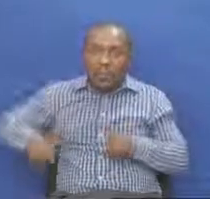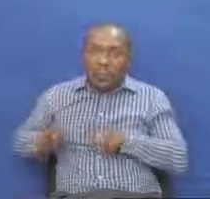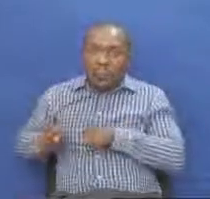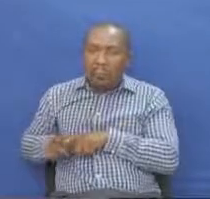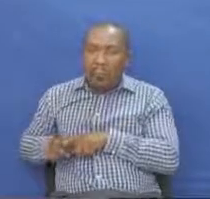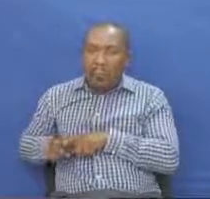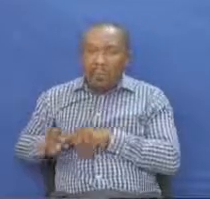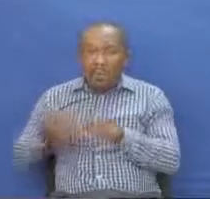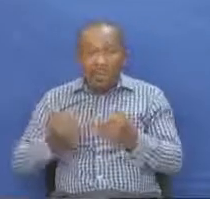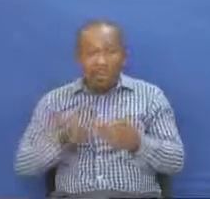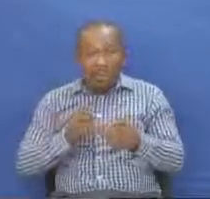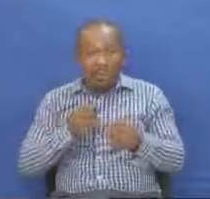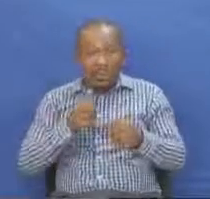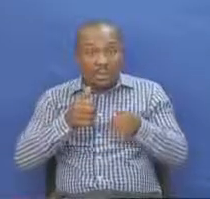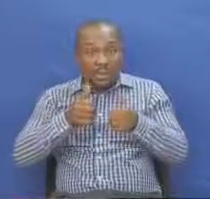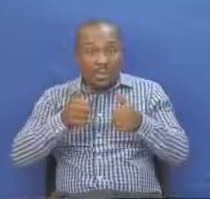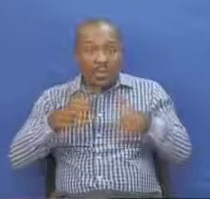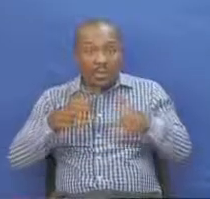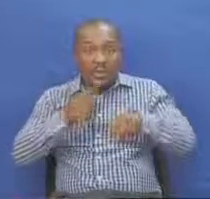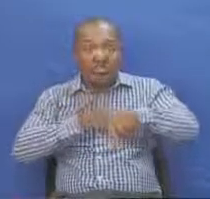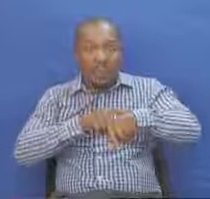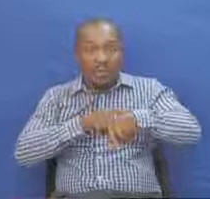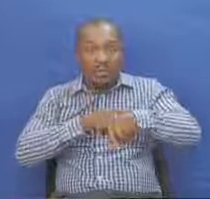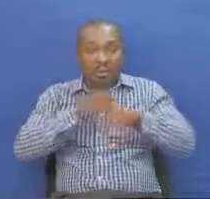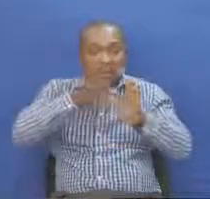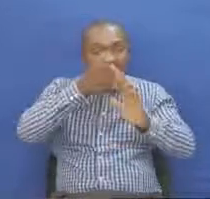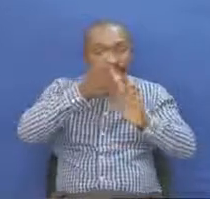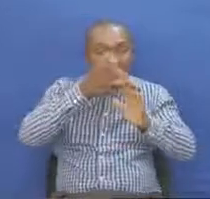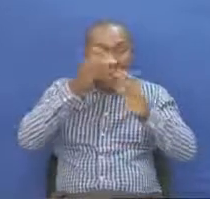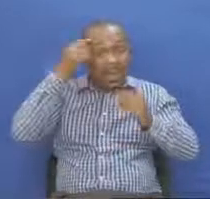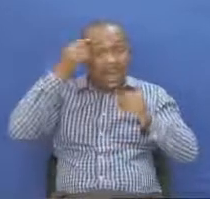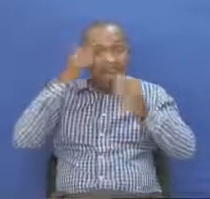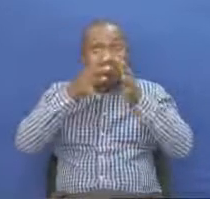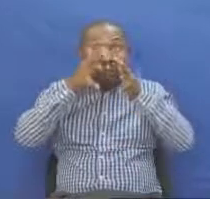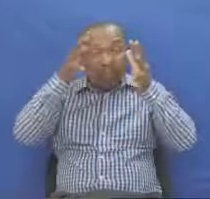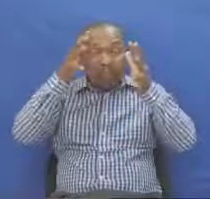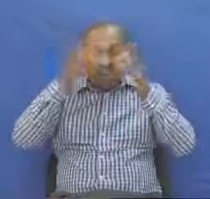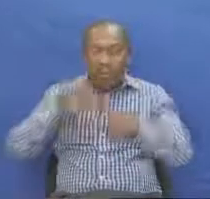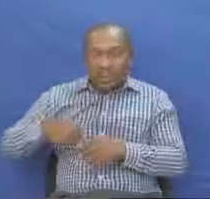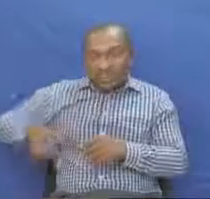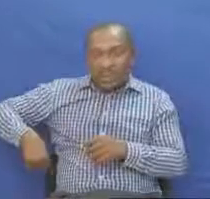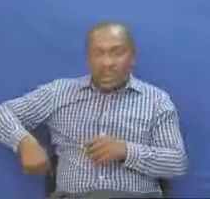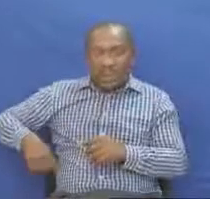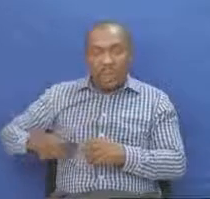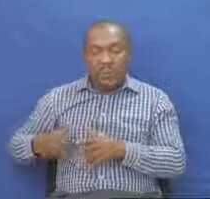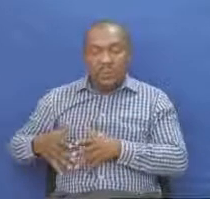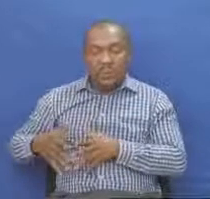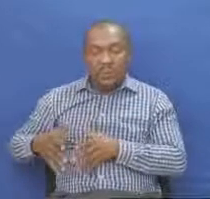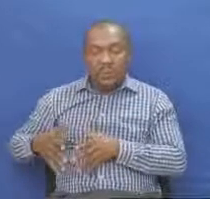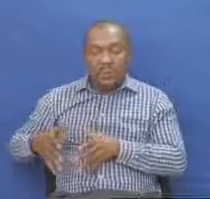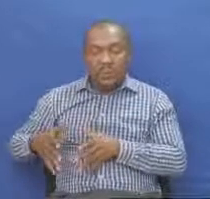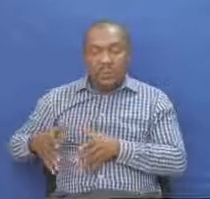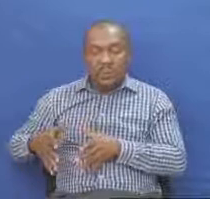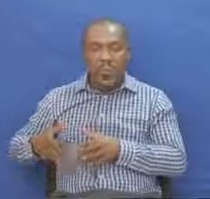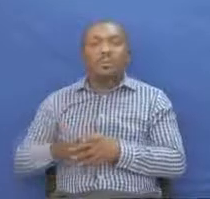growth, and also this marks the end of our session. Thank you so much for being with me by all this time. I